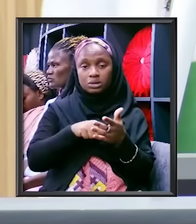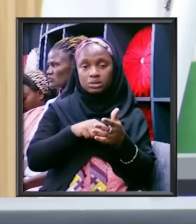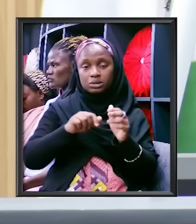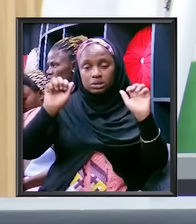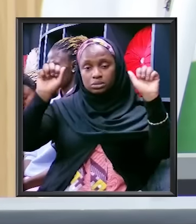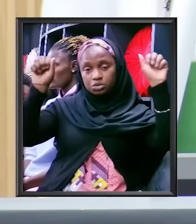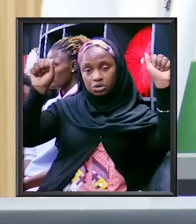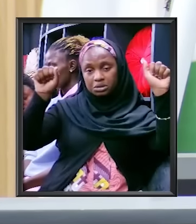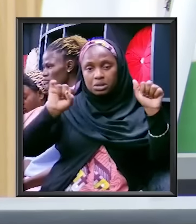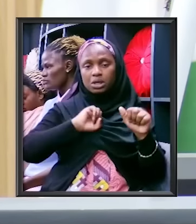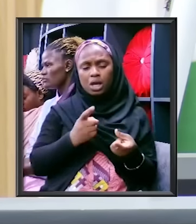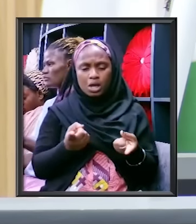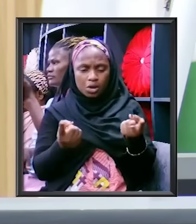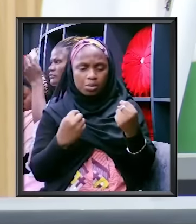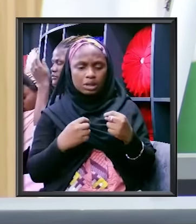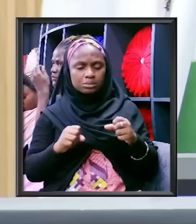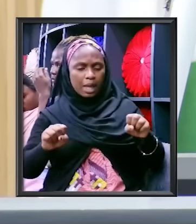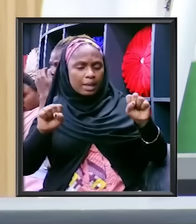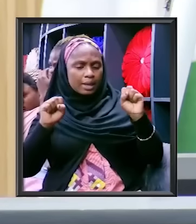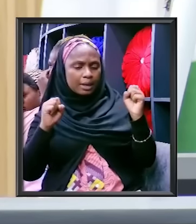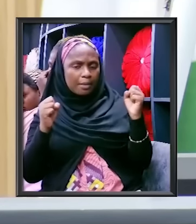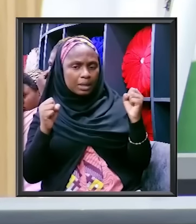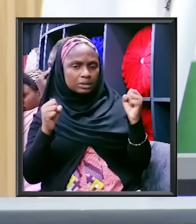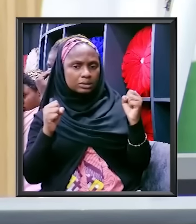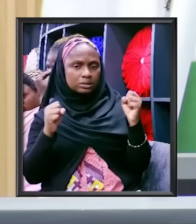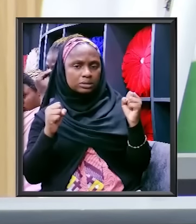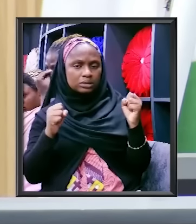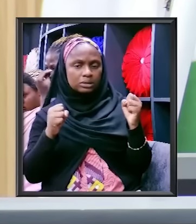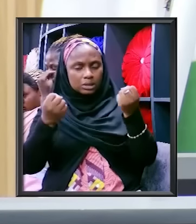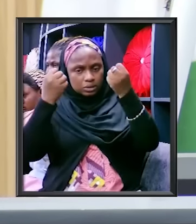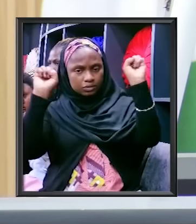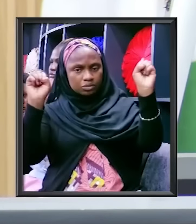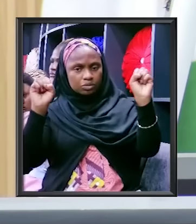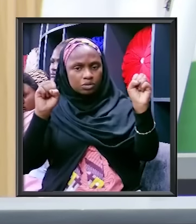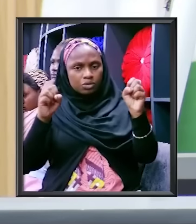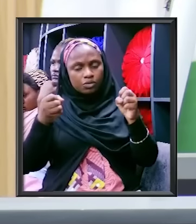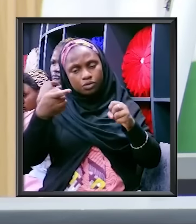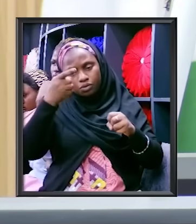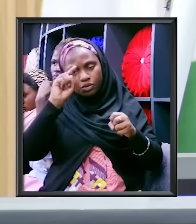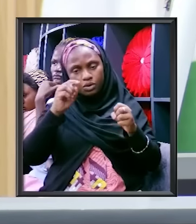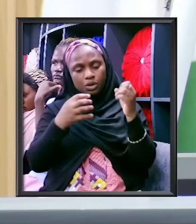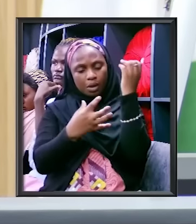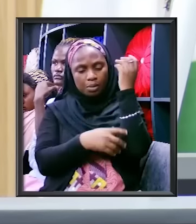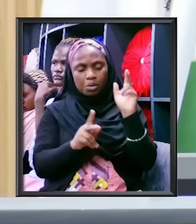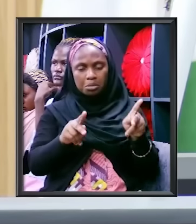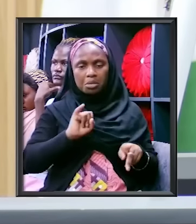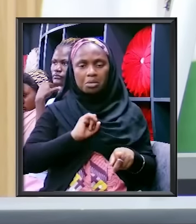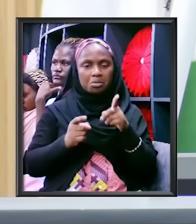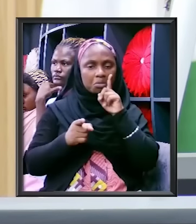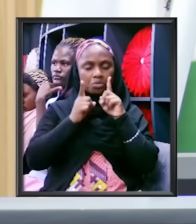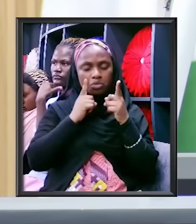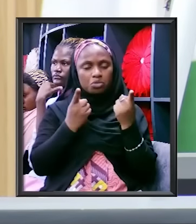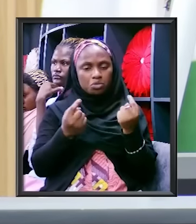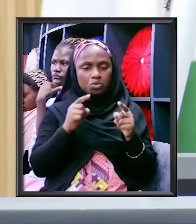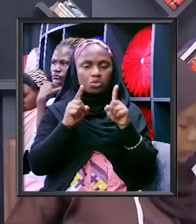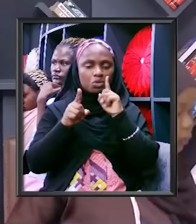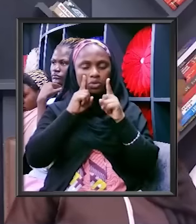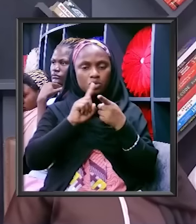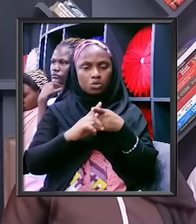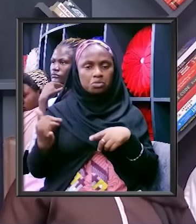my capacity as the ordinary president of the extraordinary citizens of Nigeria. I can't talk to them. They can't give